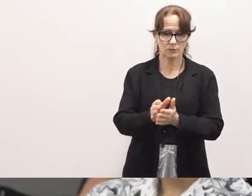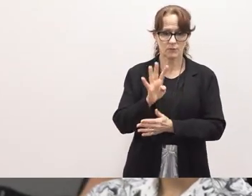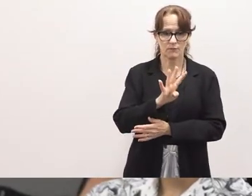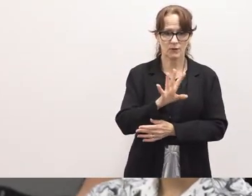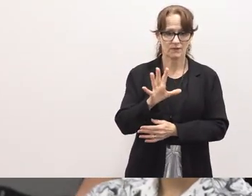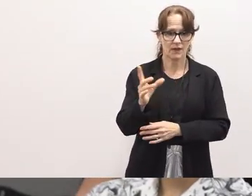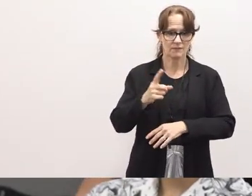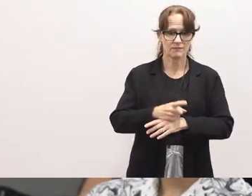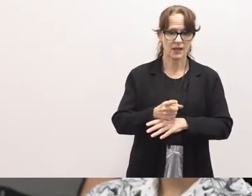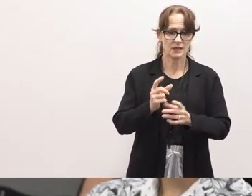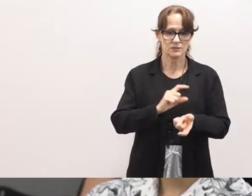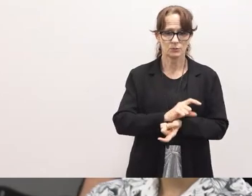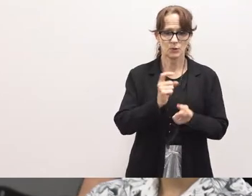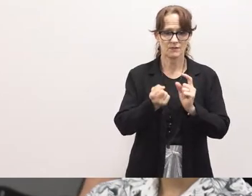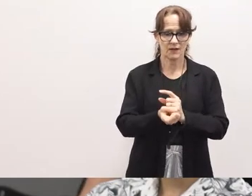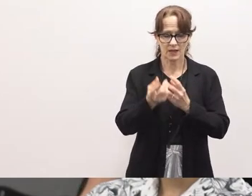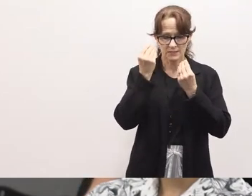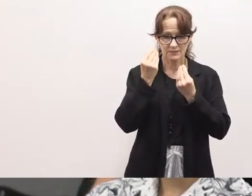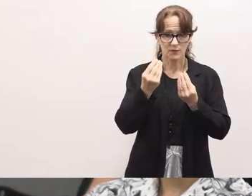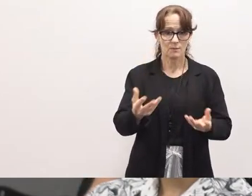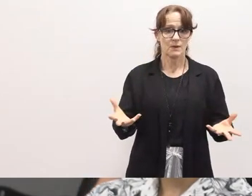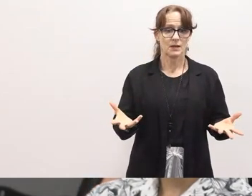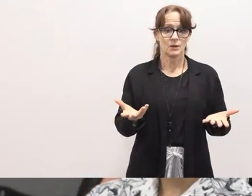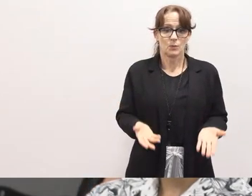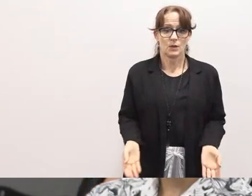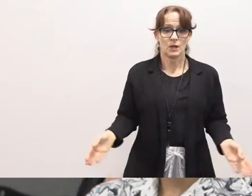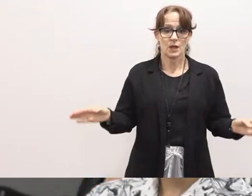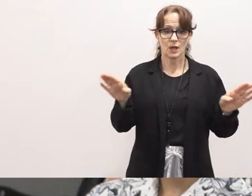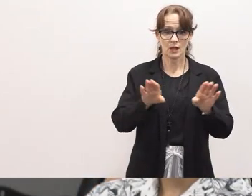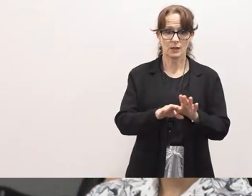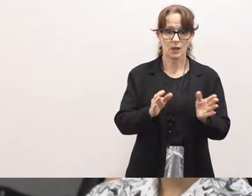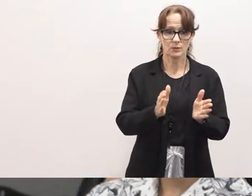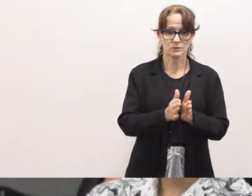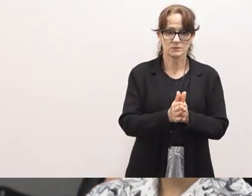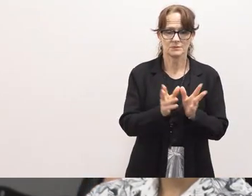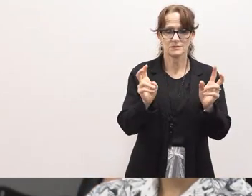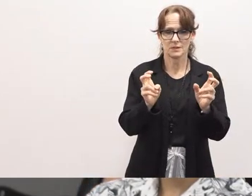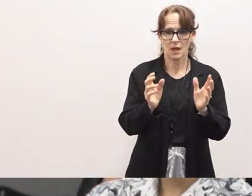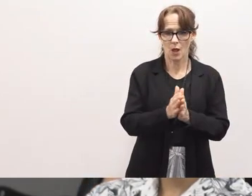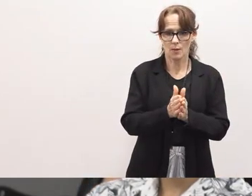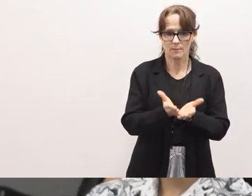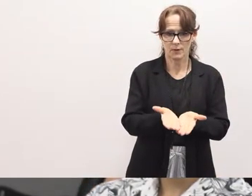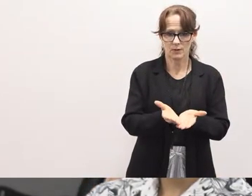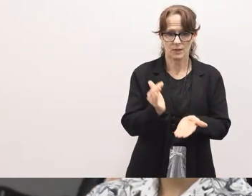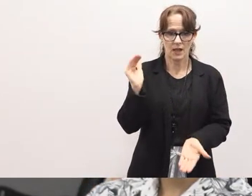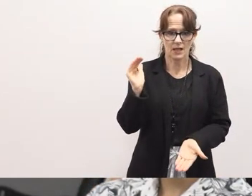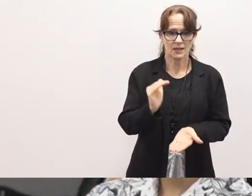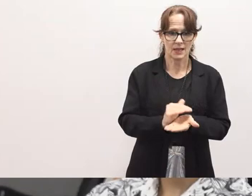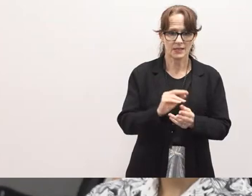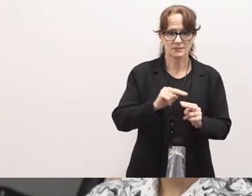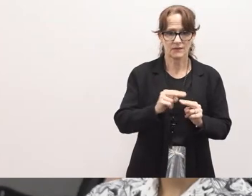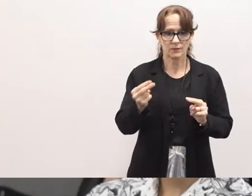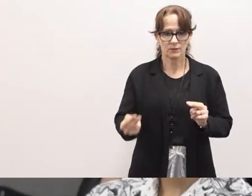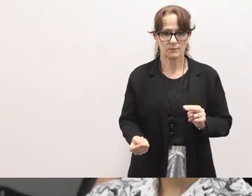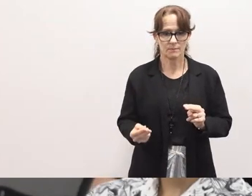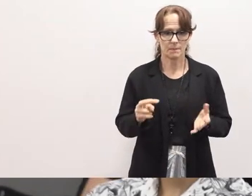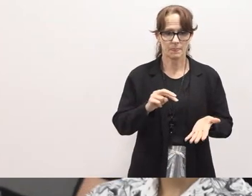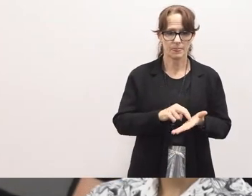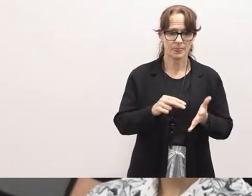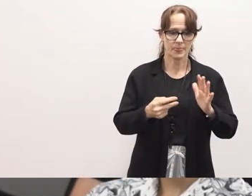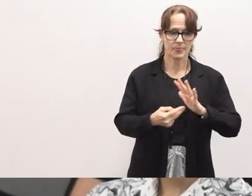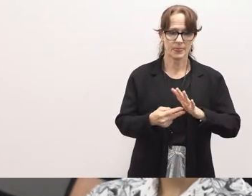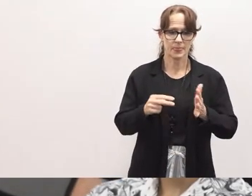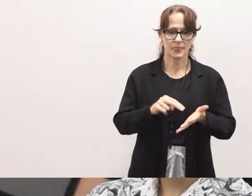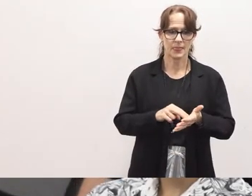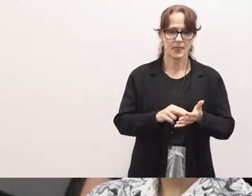45-day revise information was that we were able to close our books with less of a reduction, meaning